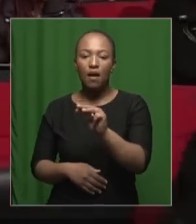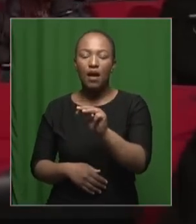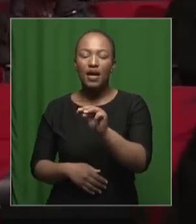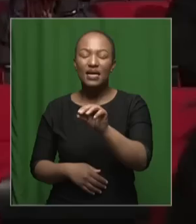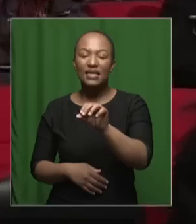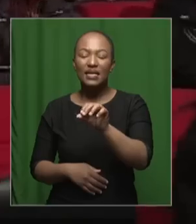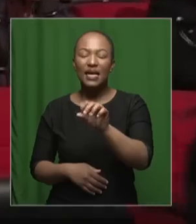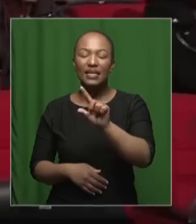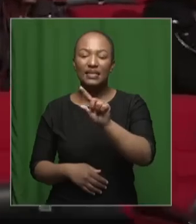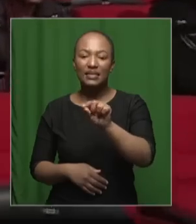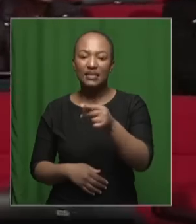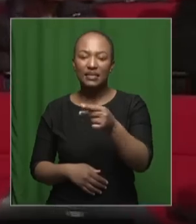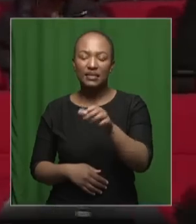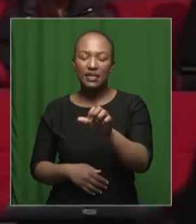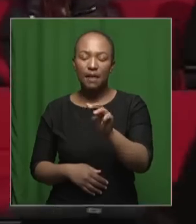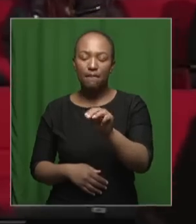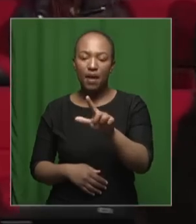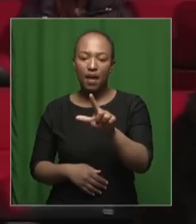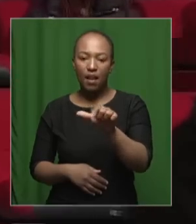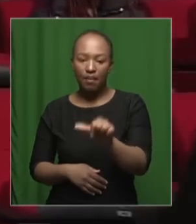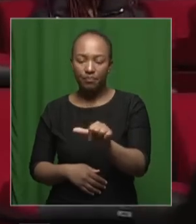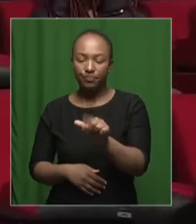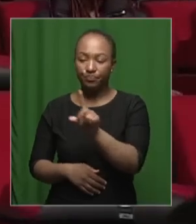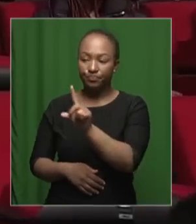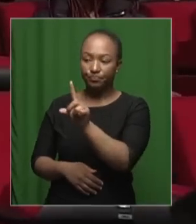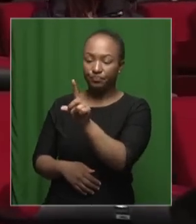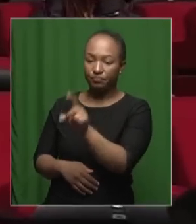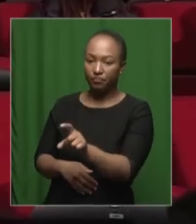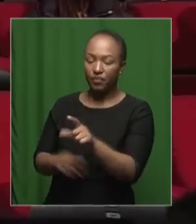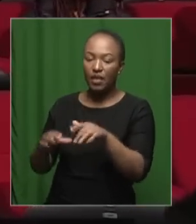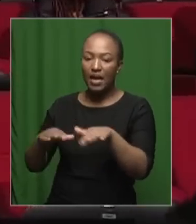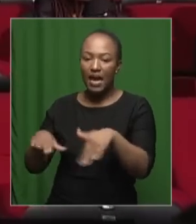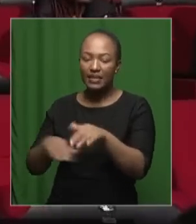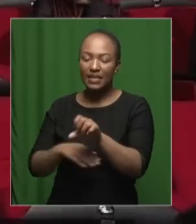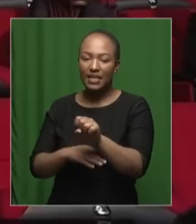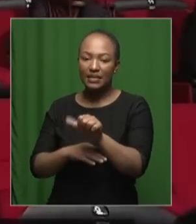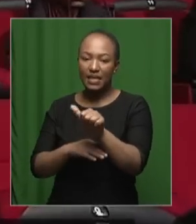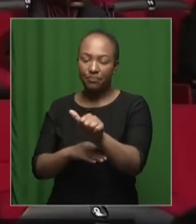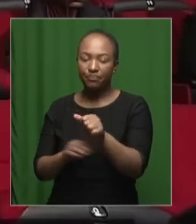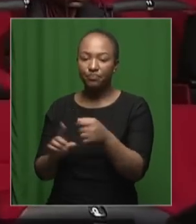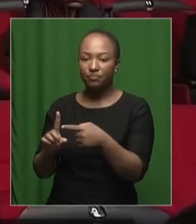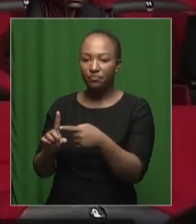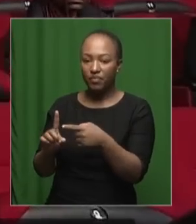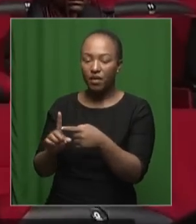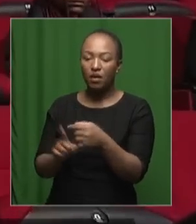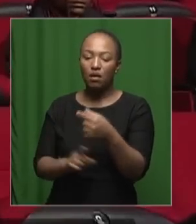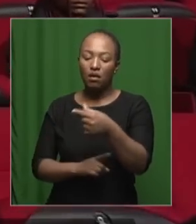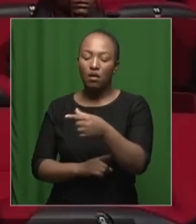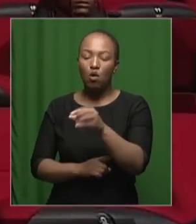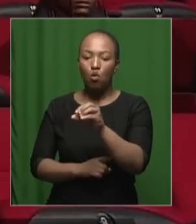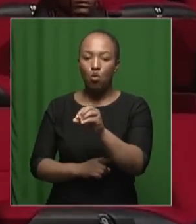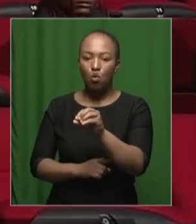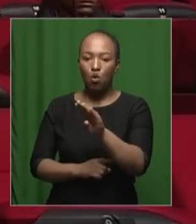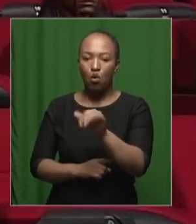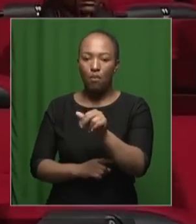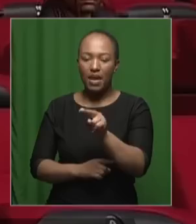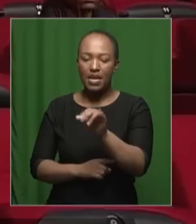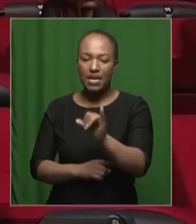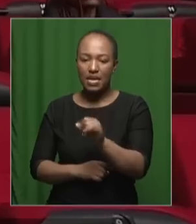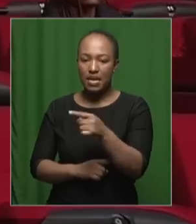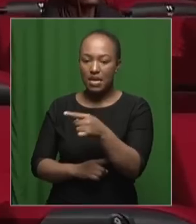is to ActionSA's Funzi Ngobeni. In your policies, there's a part that speaks to